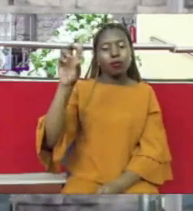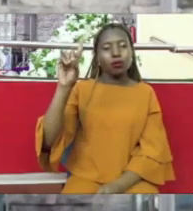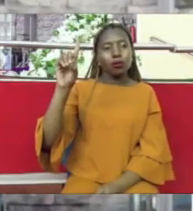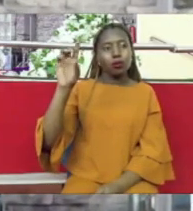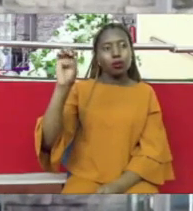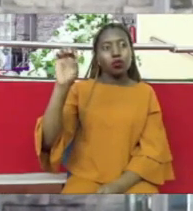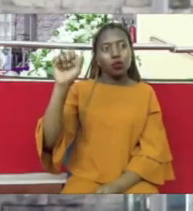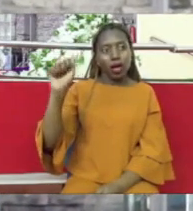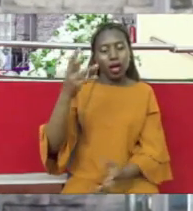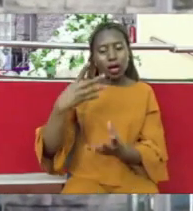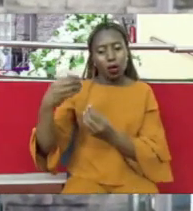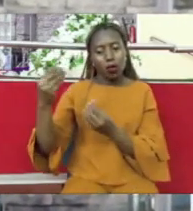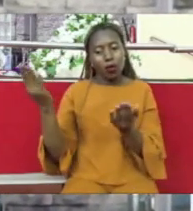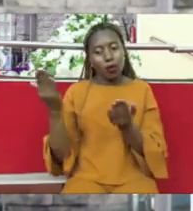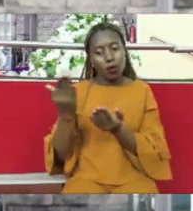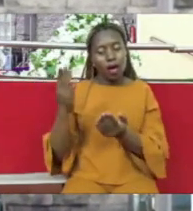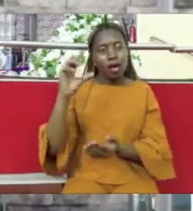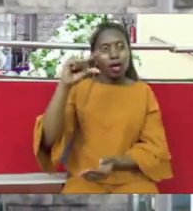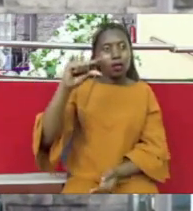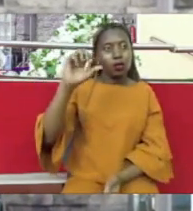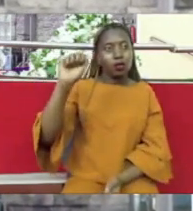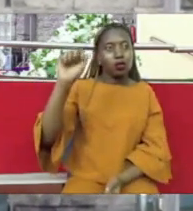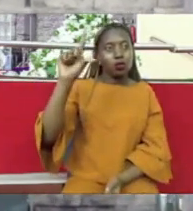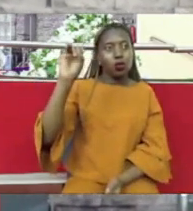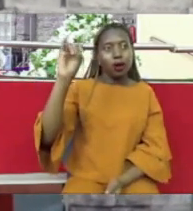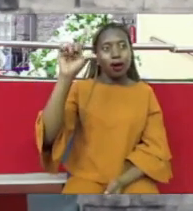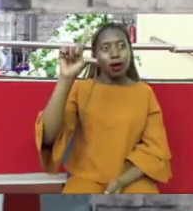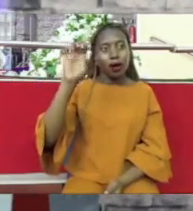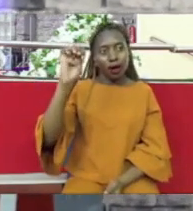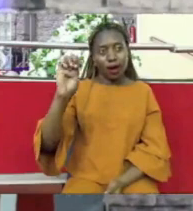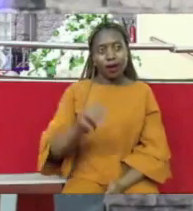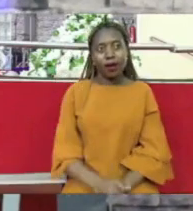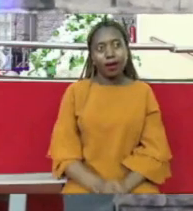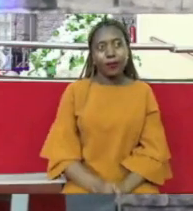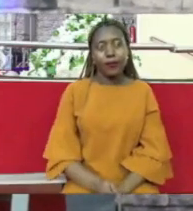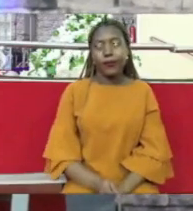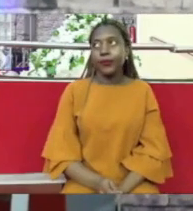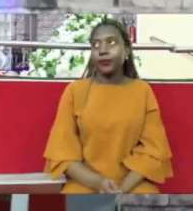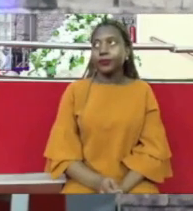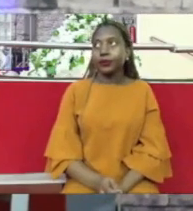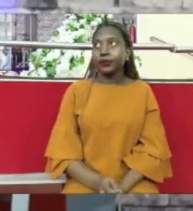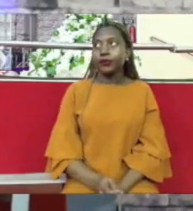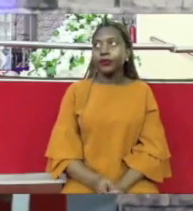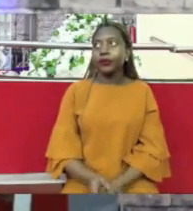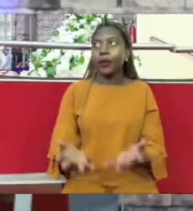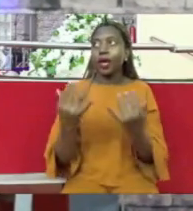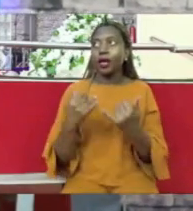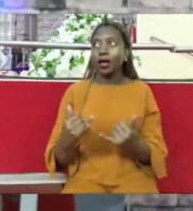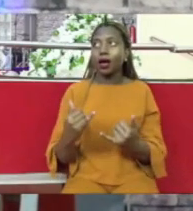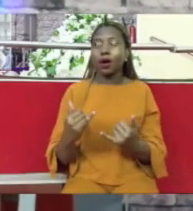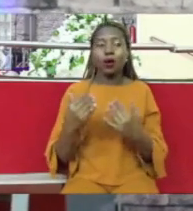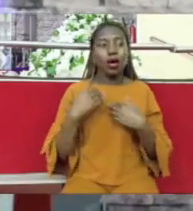anafanya huduma, na hivyo basi alikuwa anatembea toka Galilea kwenda Judea toka kwenda Galilea. And now there were normally